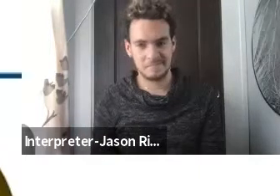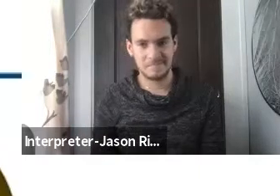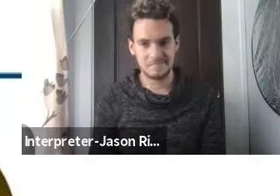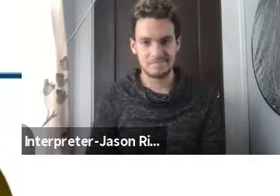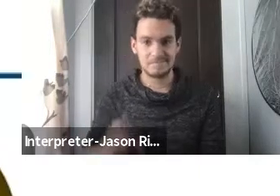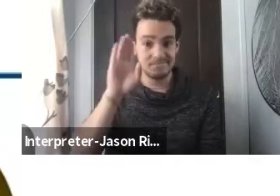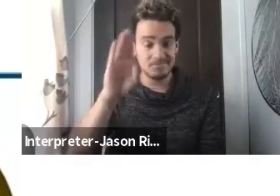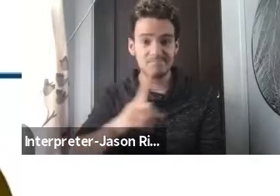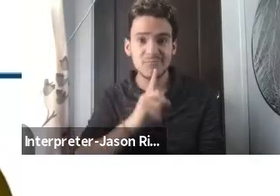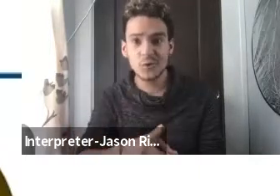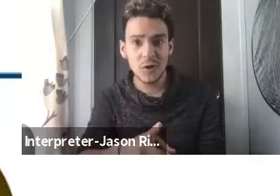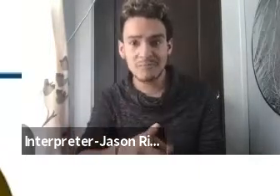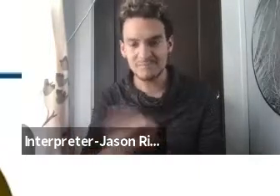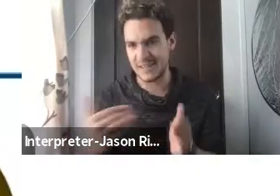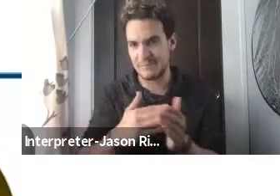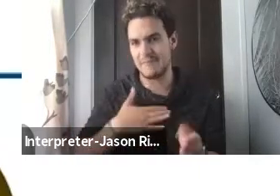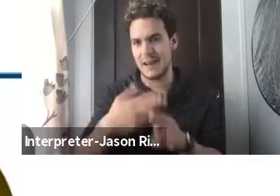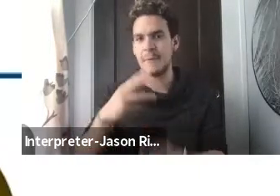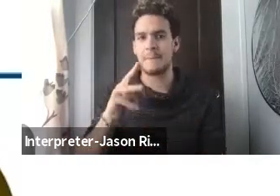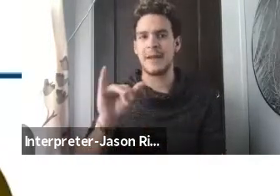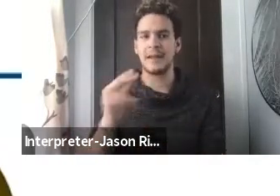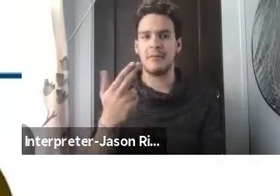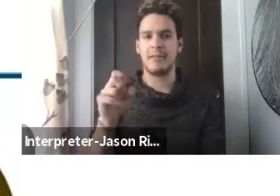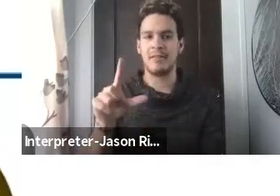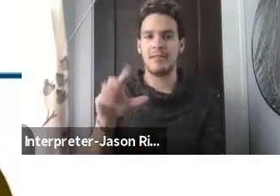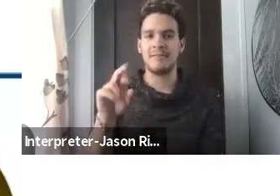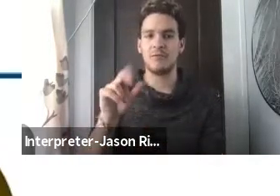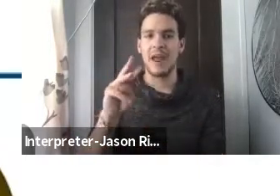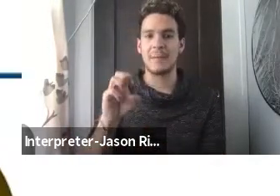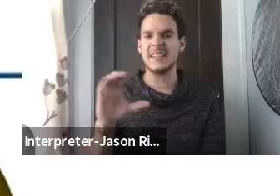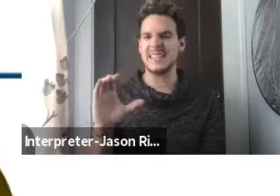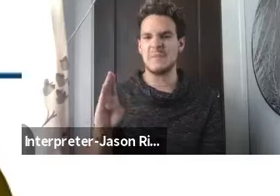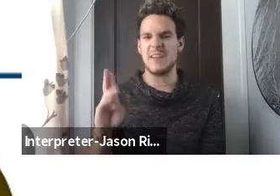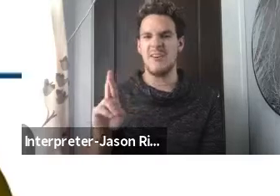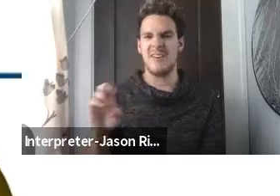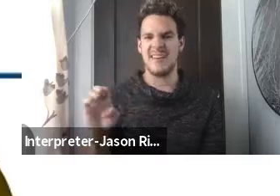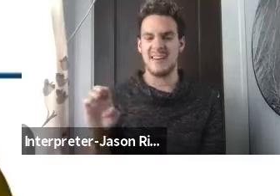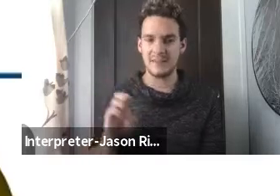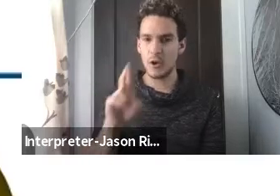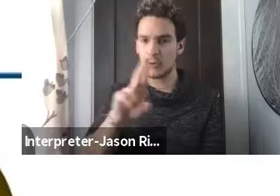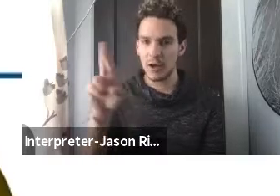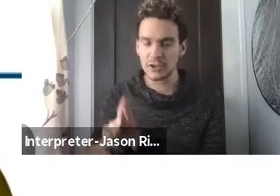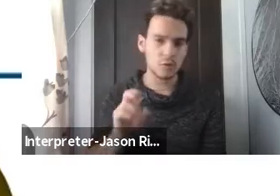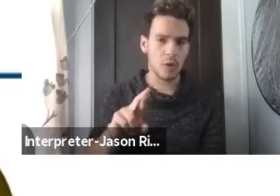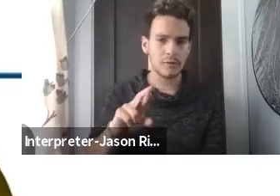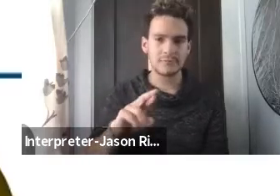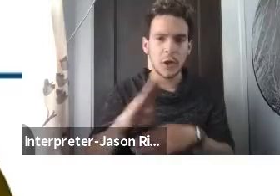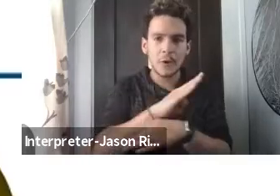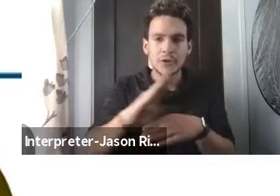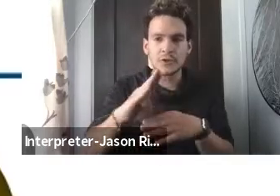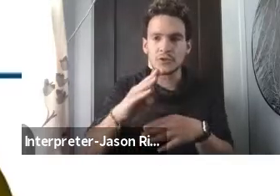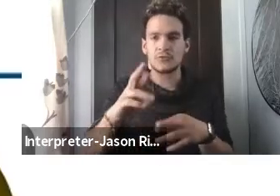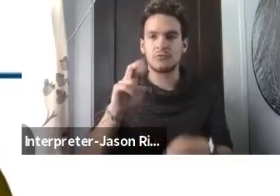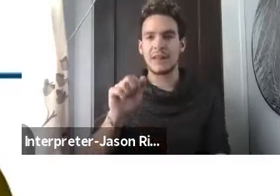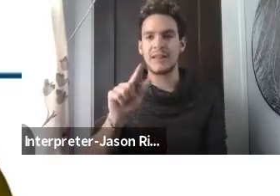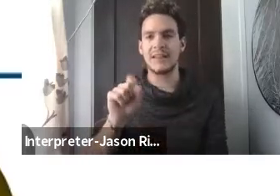Sure. Again, Michael Fraim with CBRE Rochester, a commercial real estate, global real